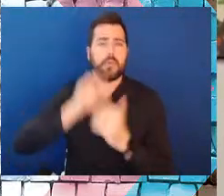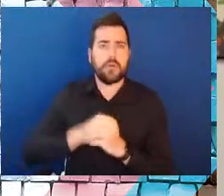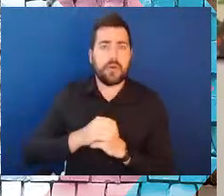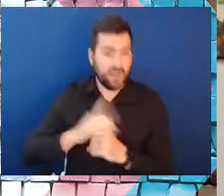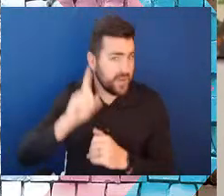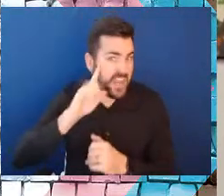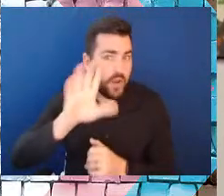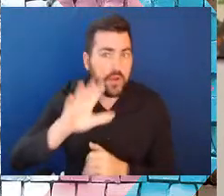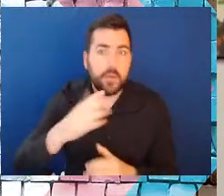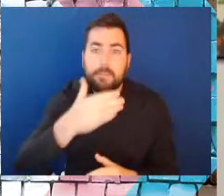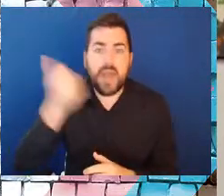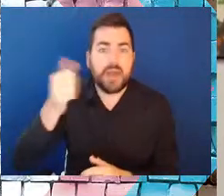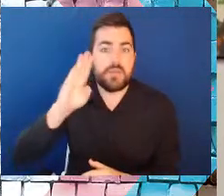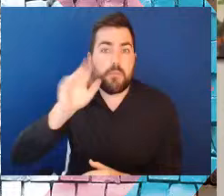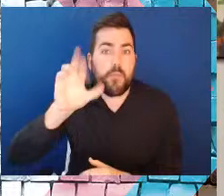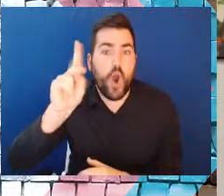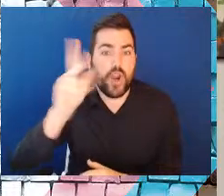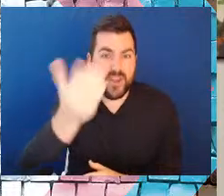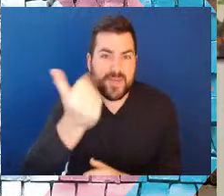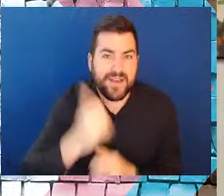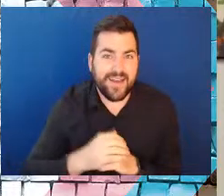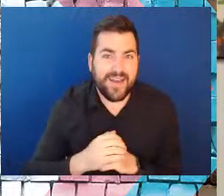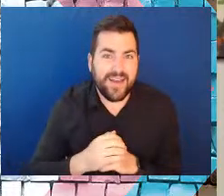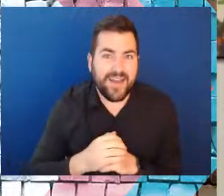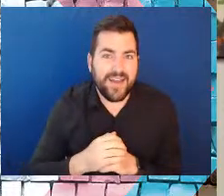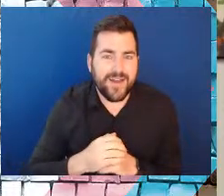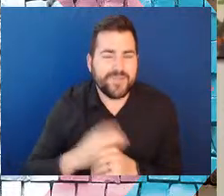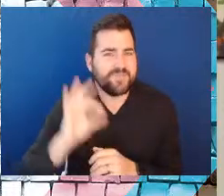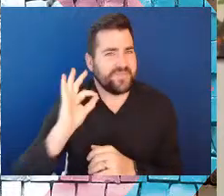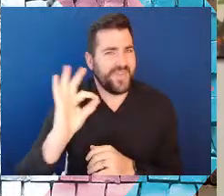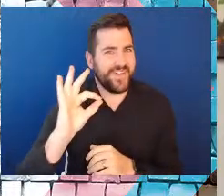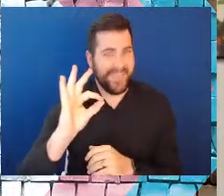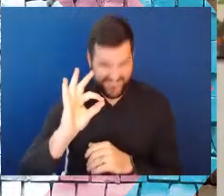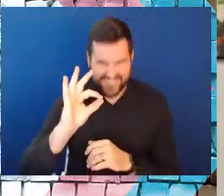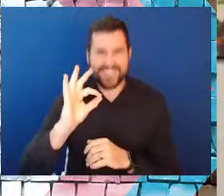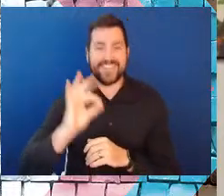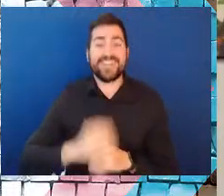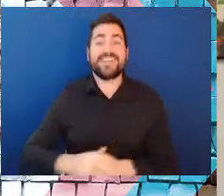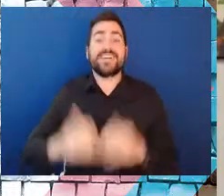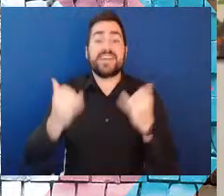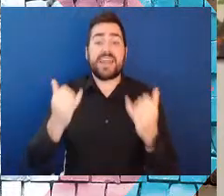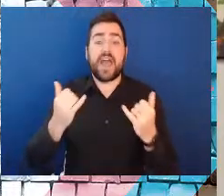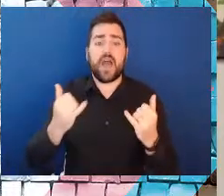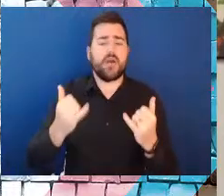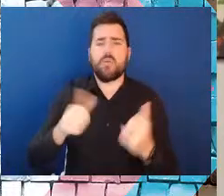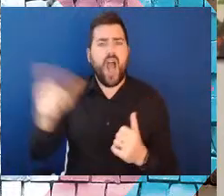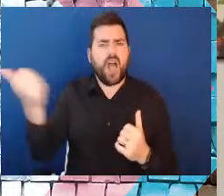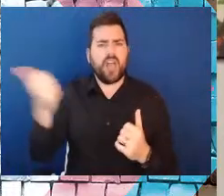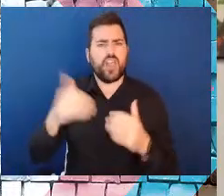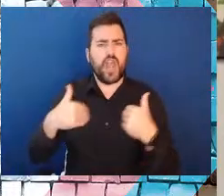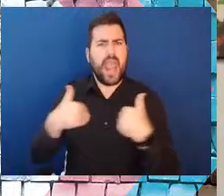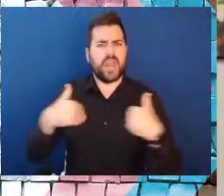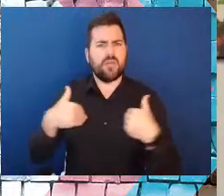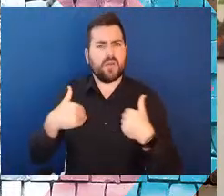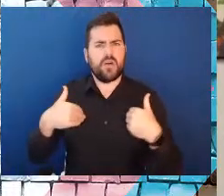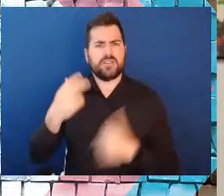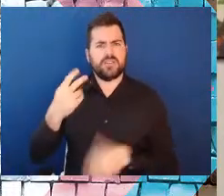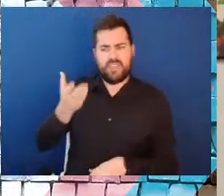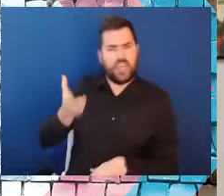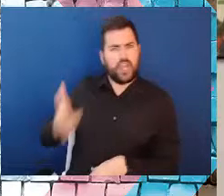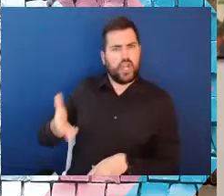Hear your best roof. Oh yeah, that's a great one too. Alright. And let's see. Was there any other animals hanging out by the lake that